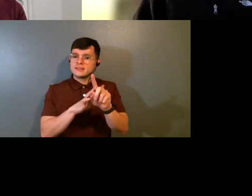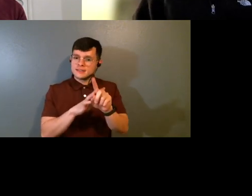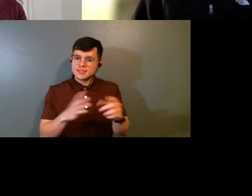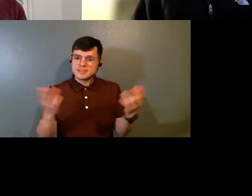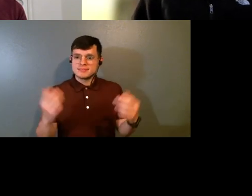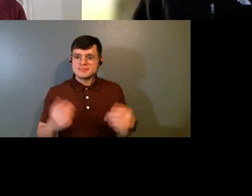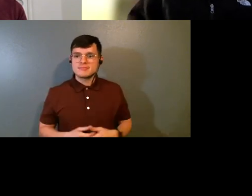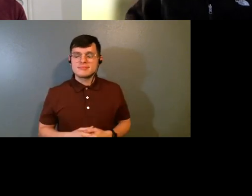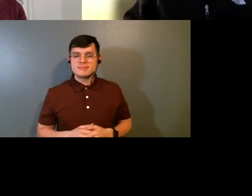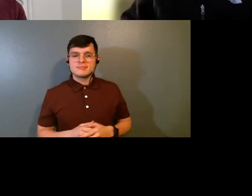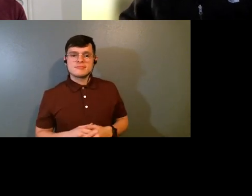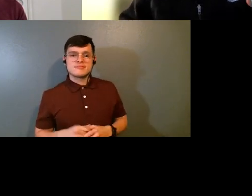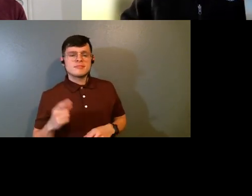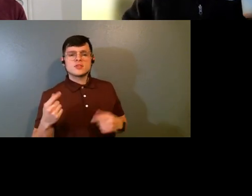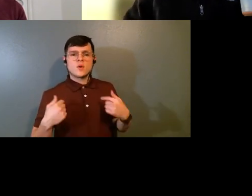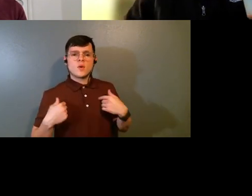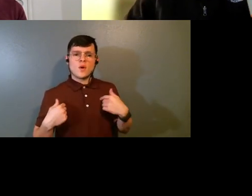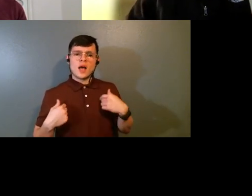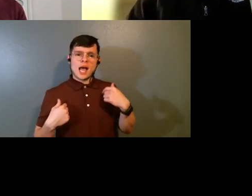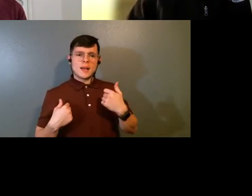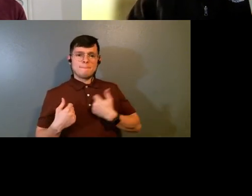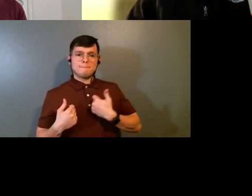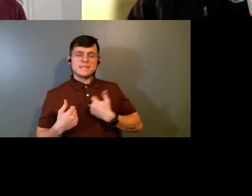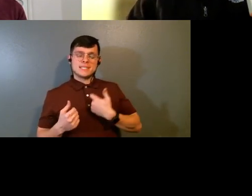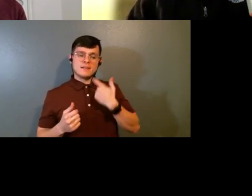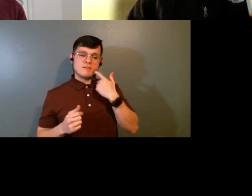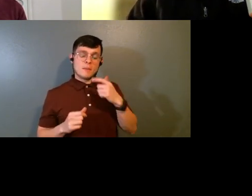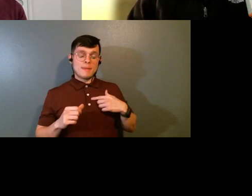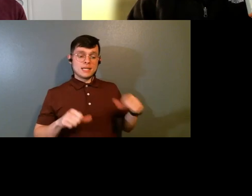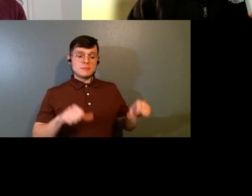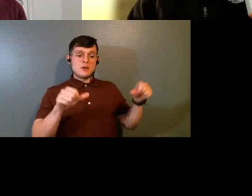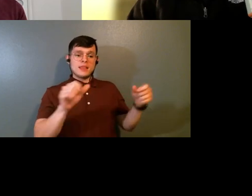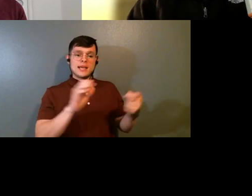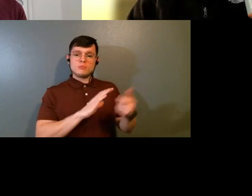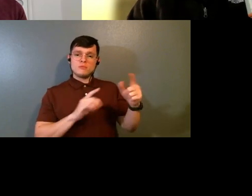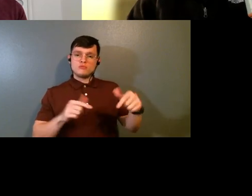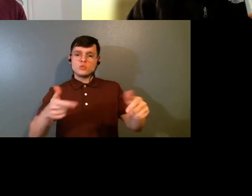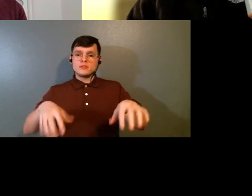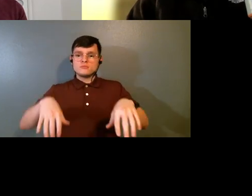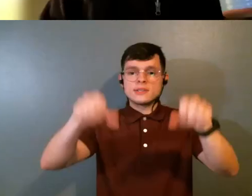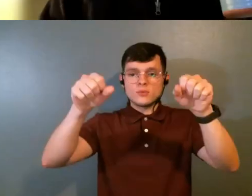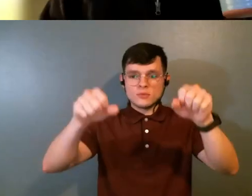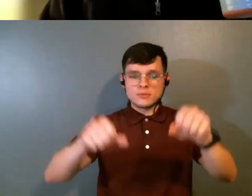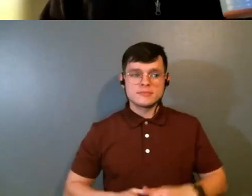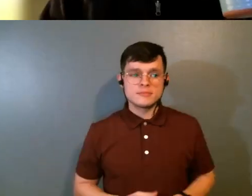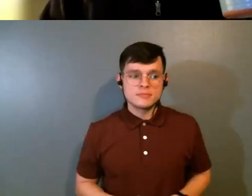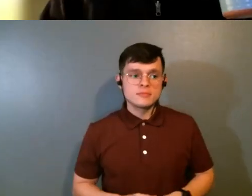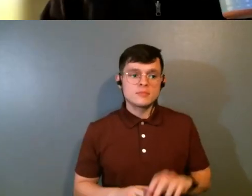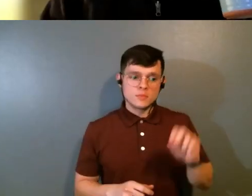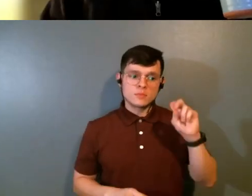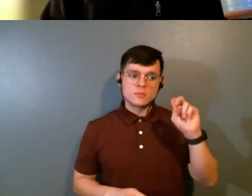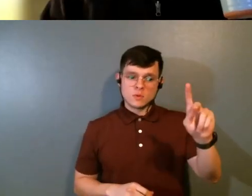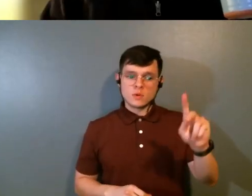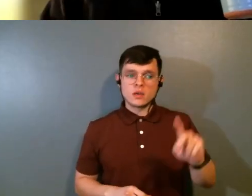It have been great. So I'm going to remove my spotlight and I'm going to let you all take over. Okay.